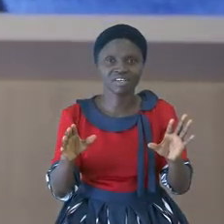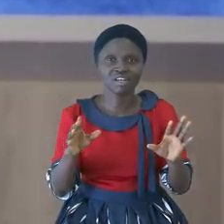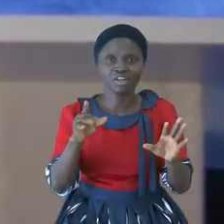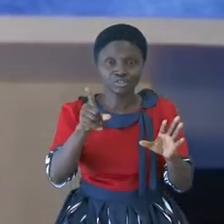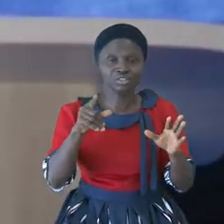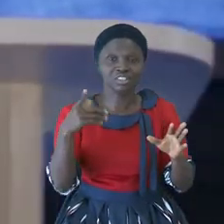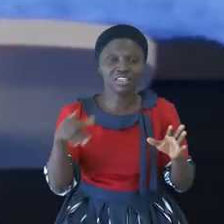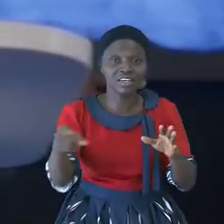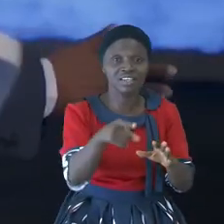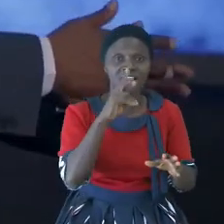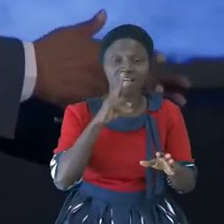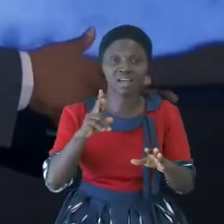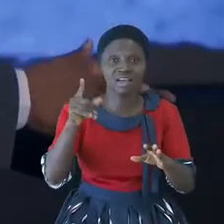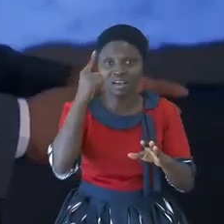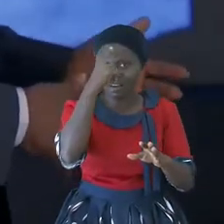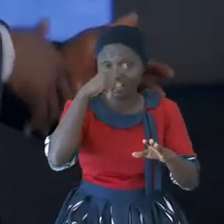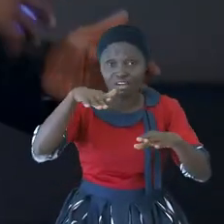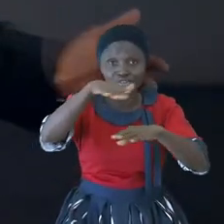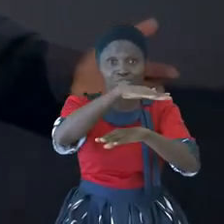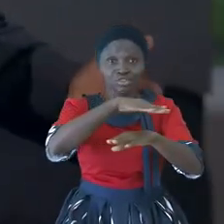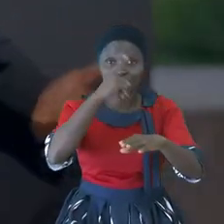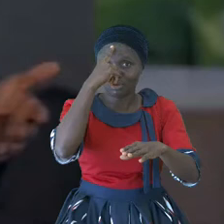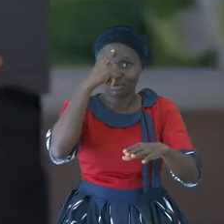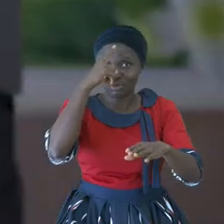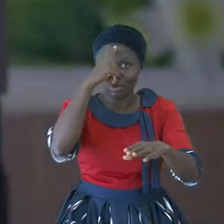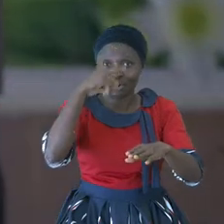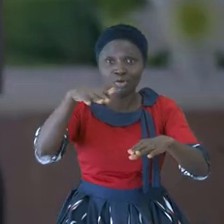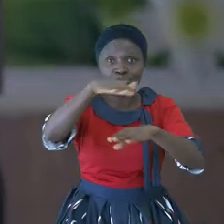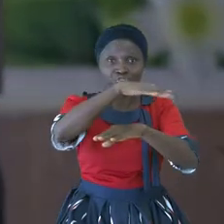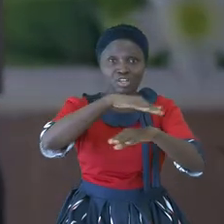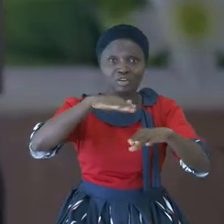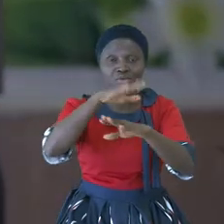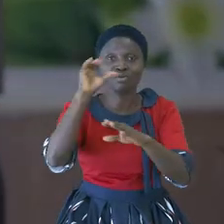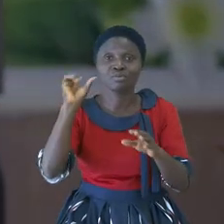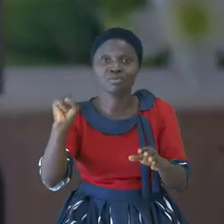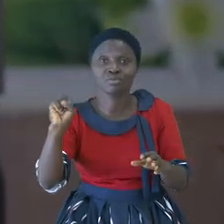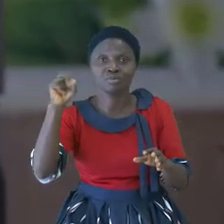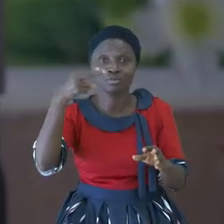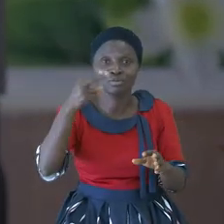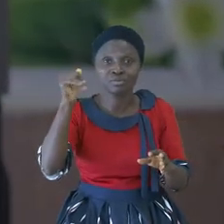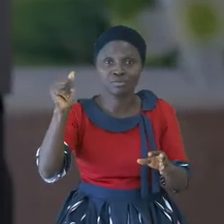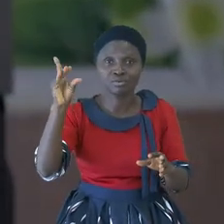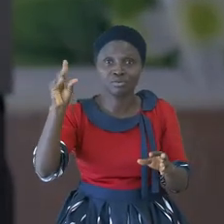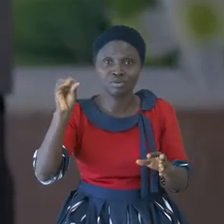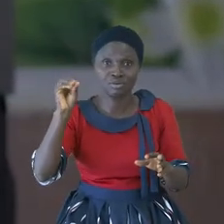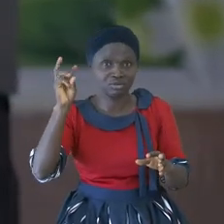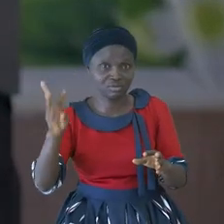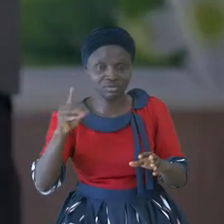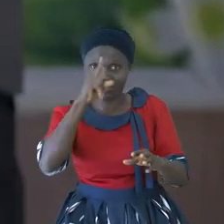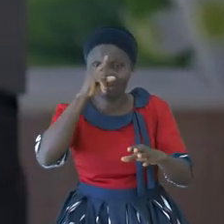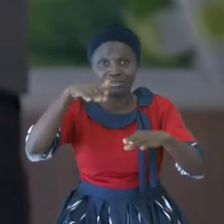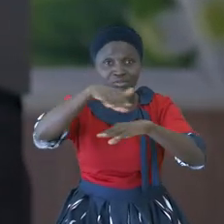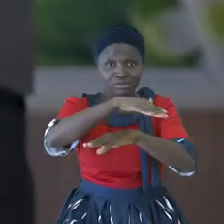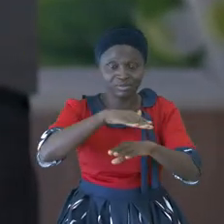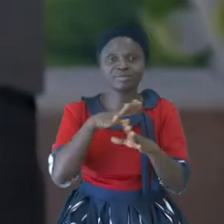sometimes, as you are walking, your shadow falls on another person. There's nothing to that person,